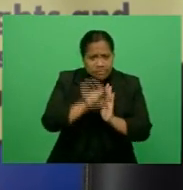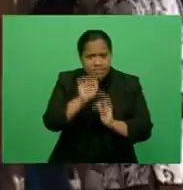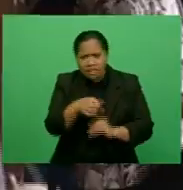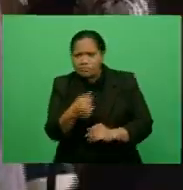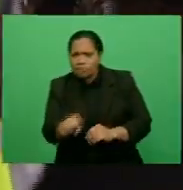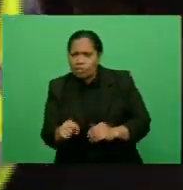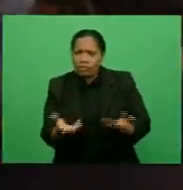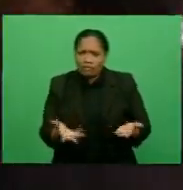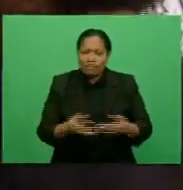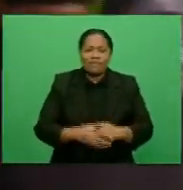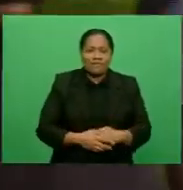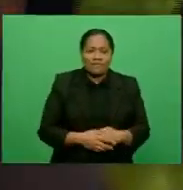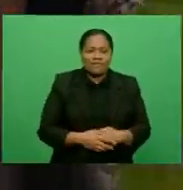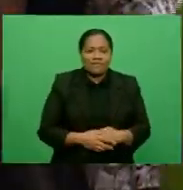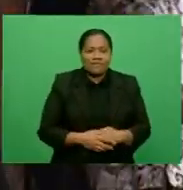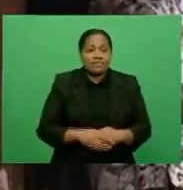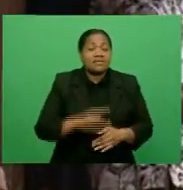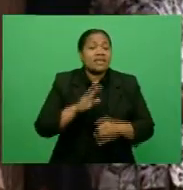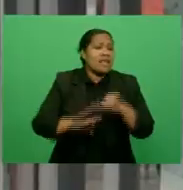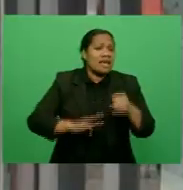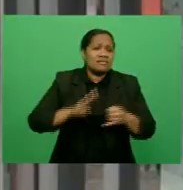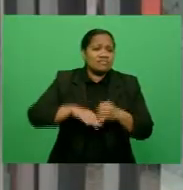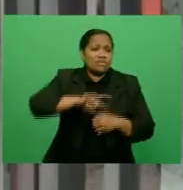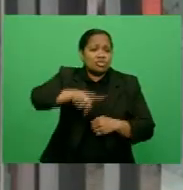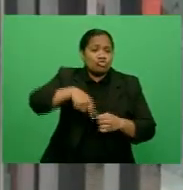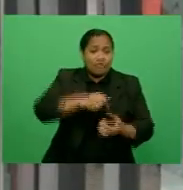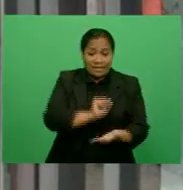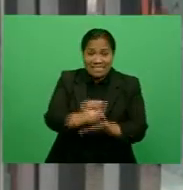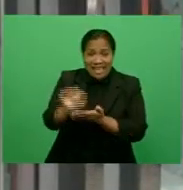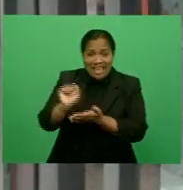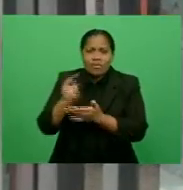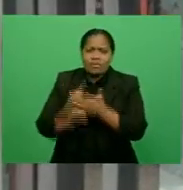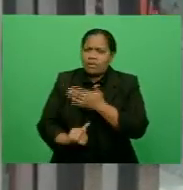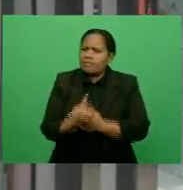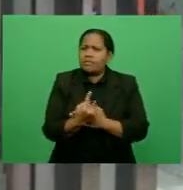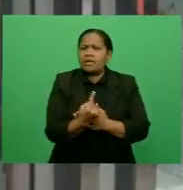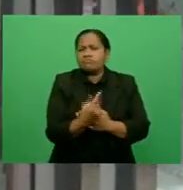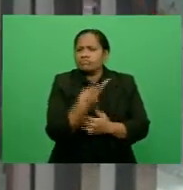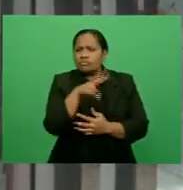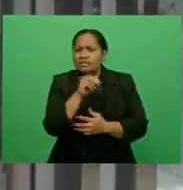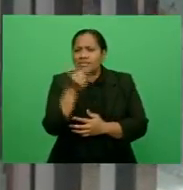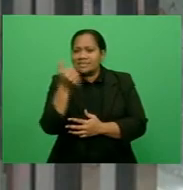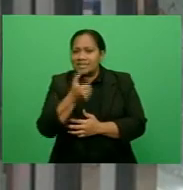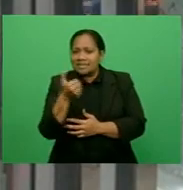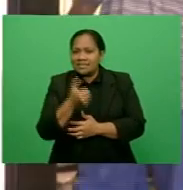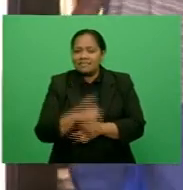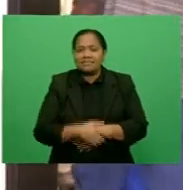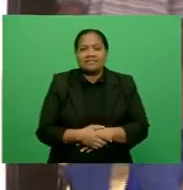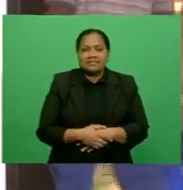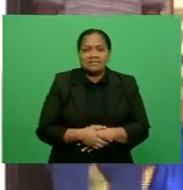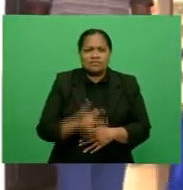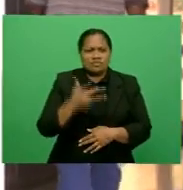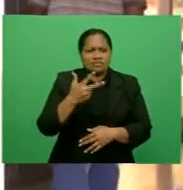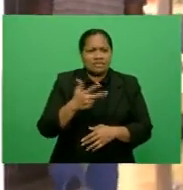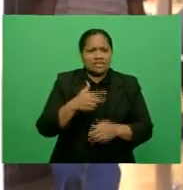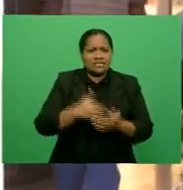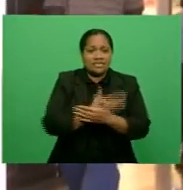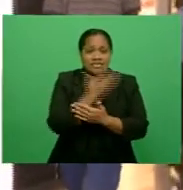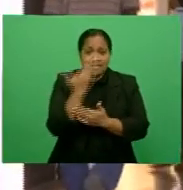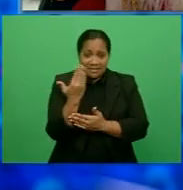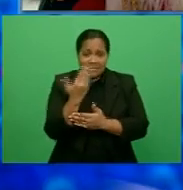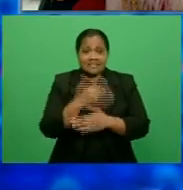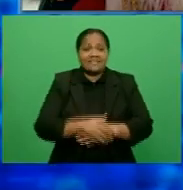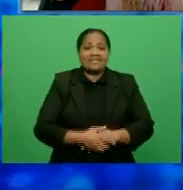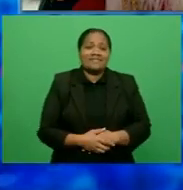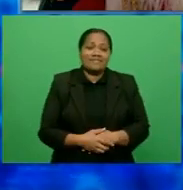of the sale. The last Suvo on sale was held in 2016, which was for eight days. Kritika Kumar, FBC